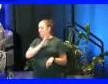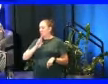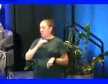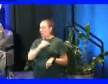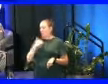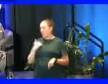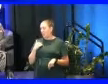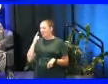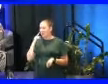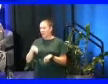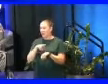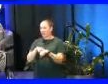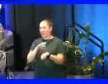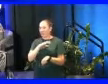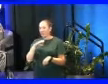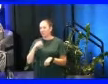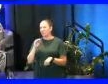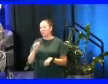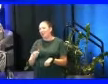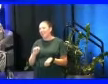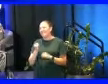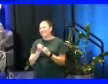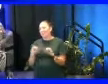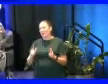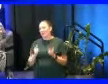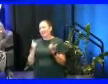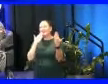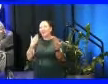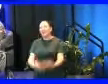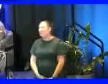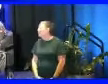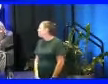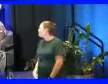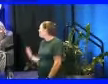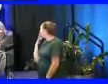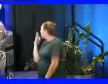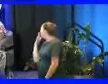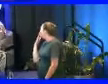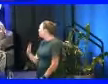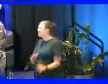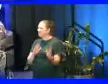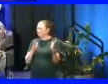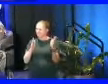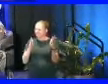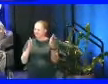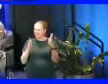at the National Council on Independent Living. Thank you. Thank you, Vicki.